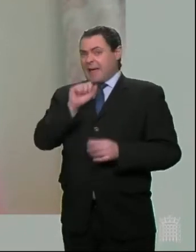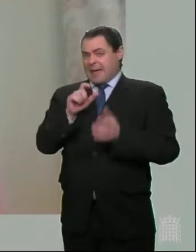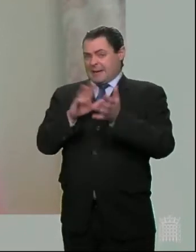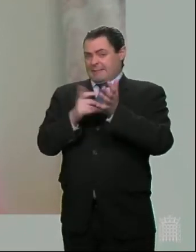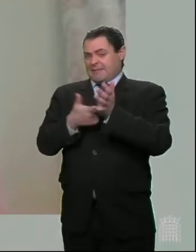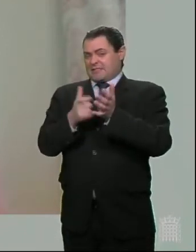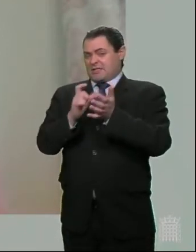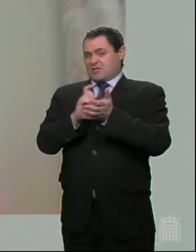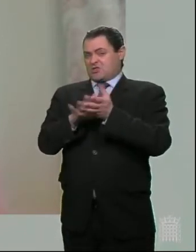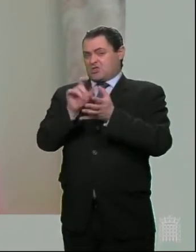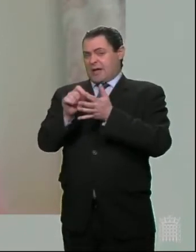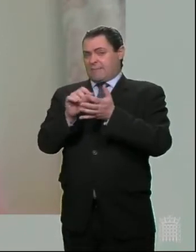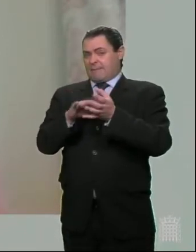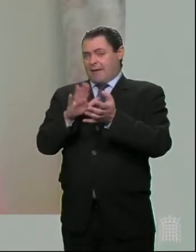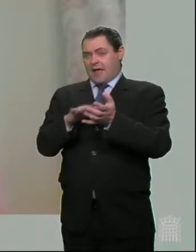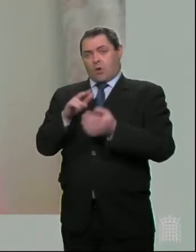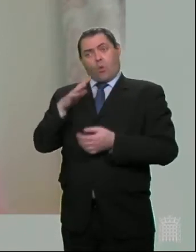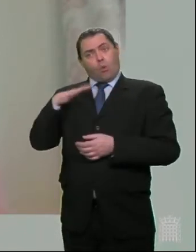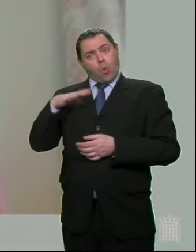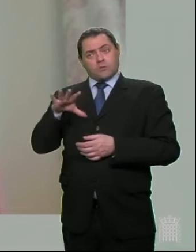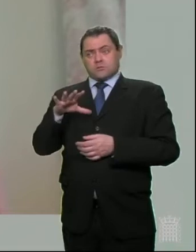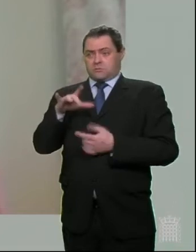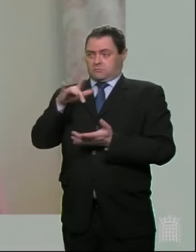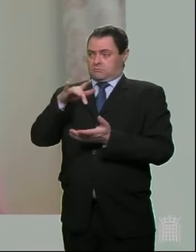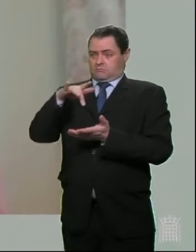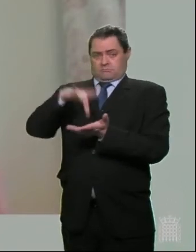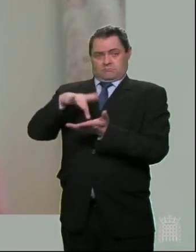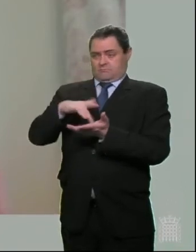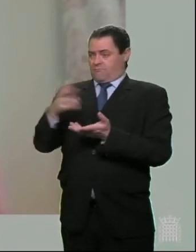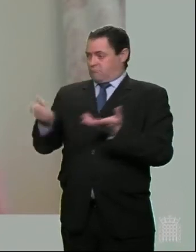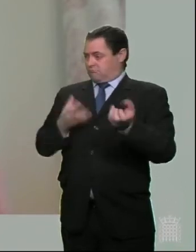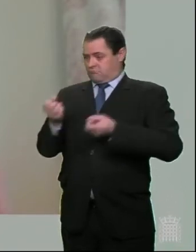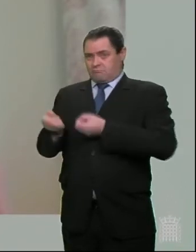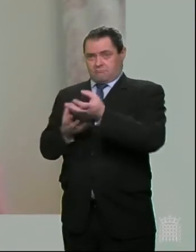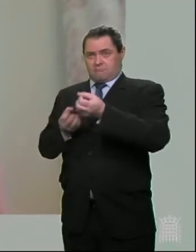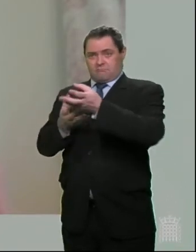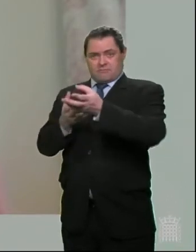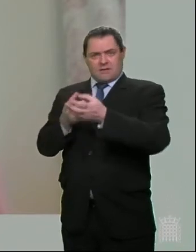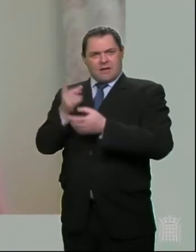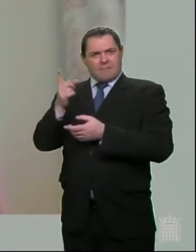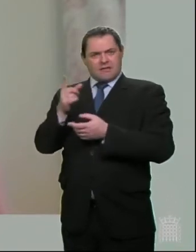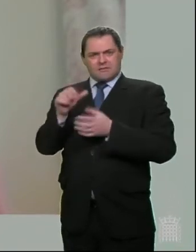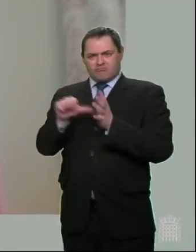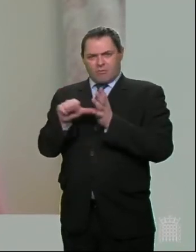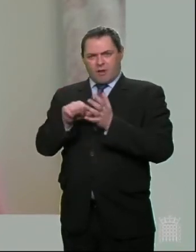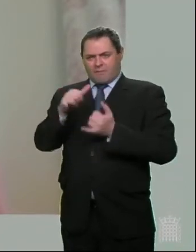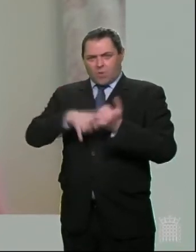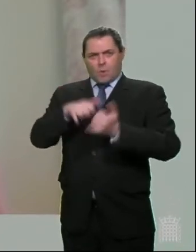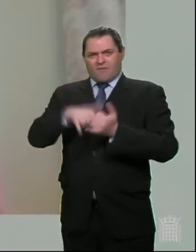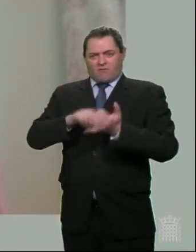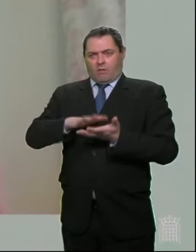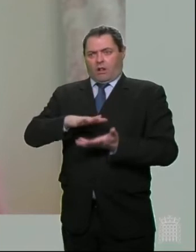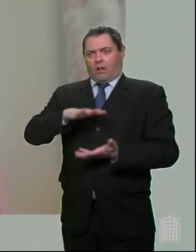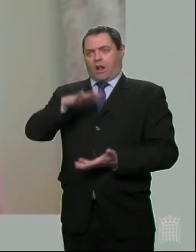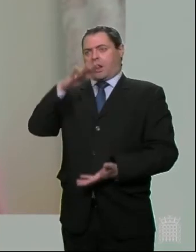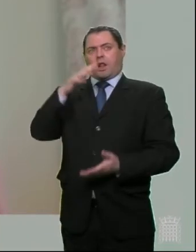Rye as a vital export hub for Kent and Sussex fishermen. However, he's burdened with red tape. What steps is my right honourable